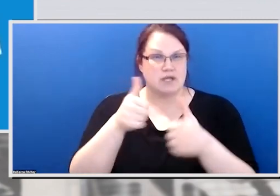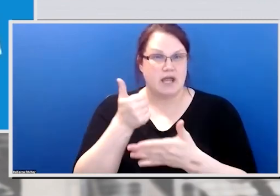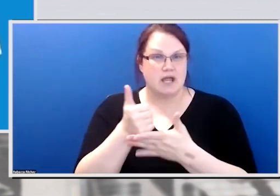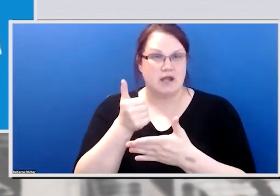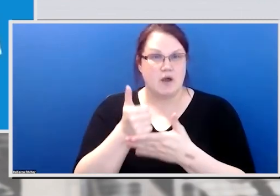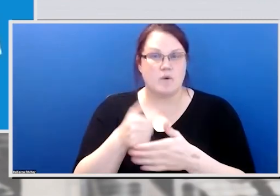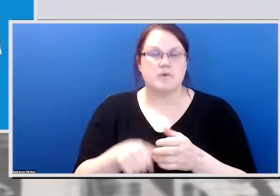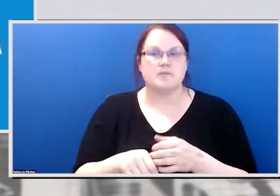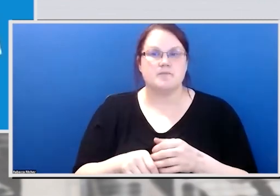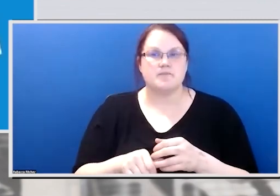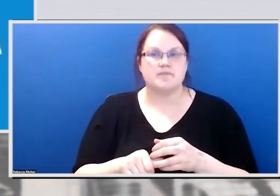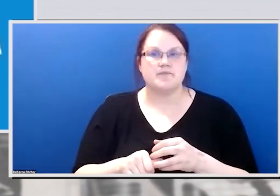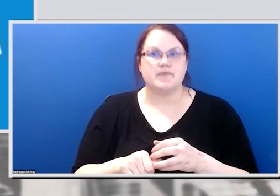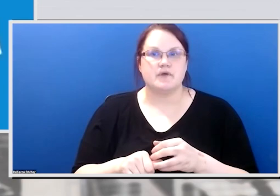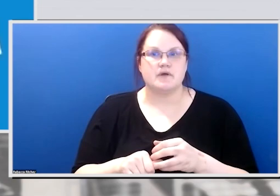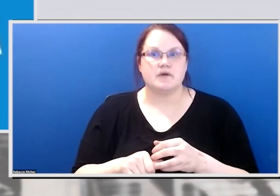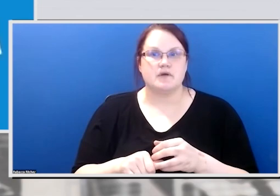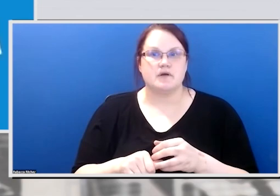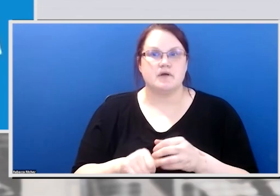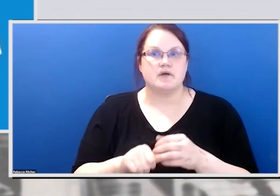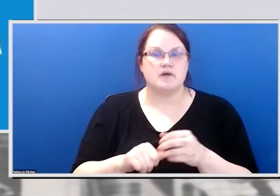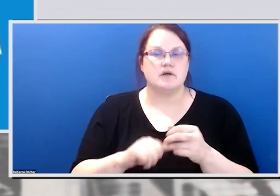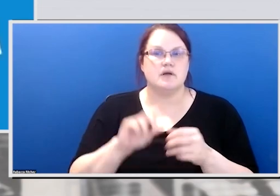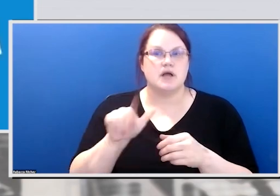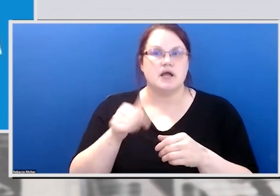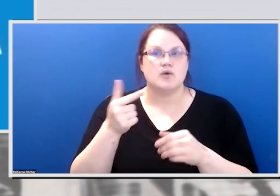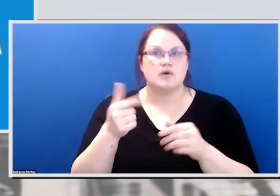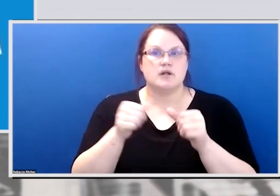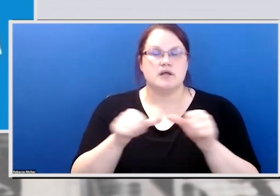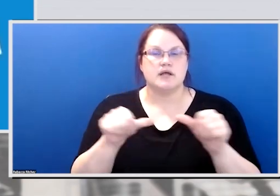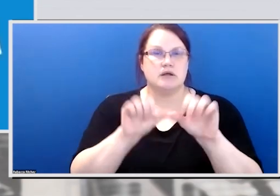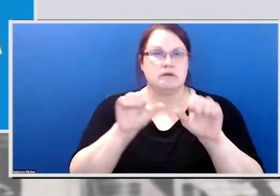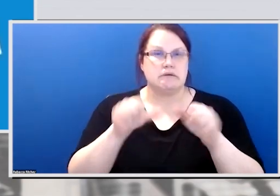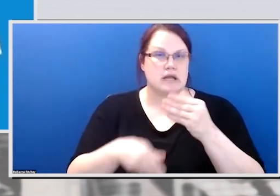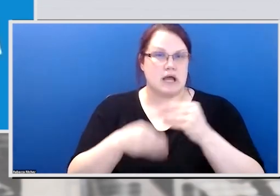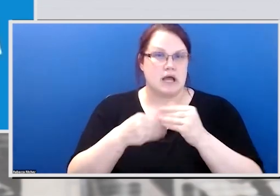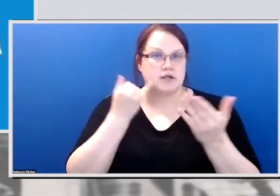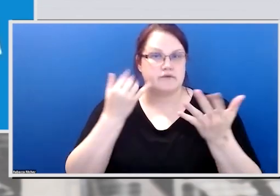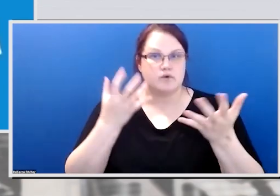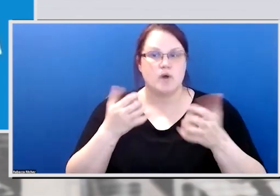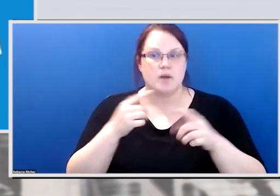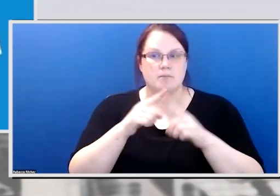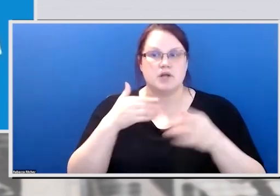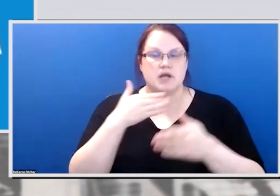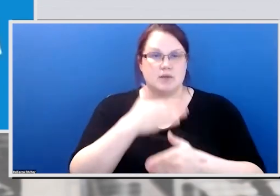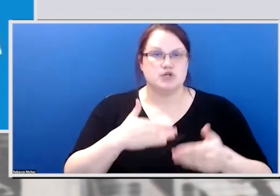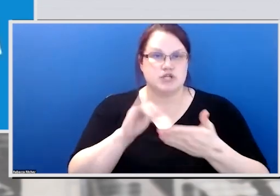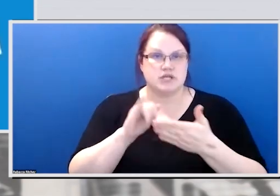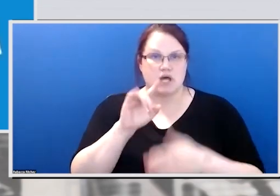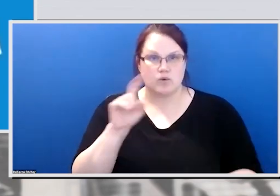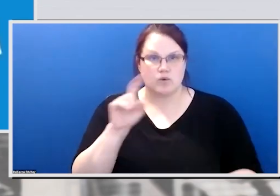So yeah, I appreciate that. I don't know if anybody else in the URA team has something to add to that, but yeah, I do appreciate that question.